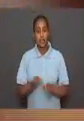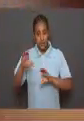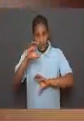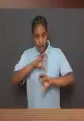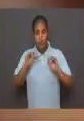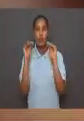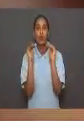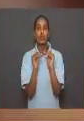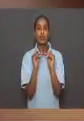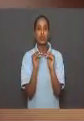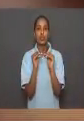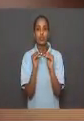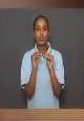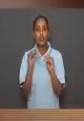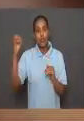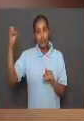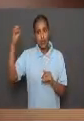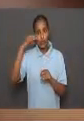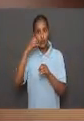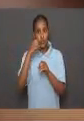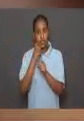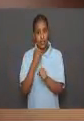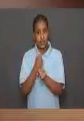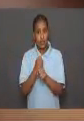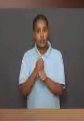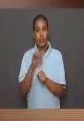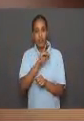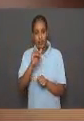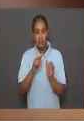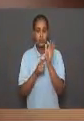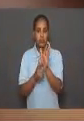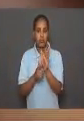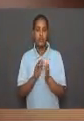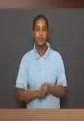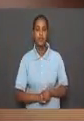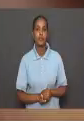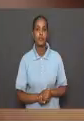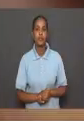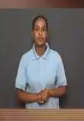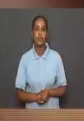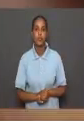chemical equation for photosynthesis looks like this.